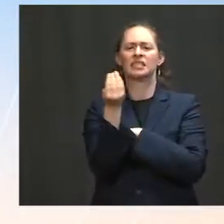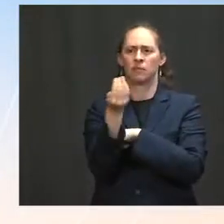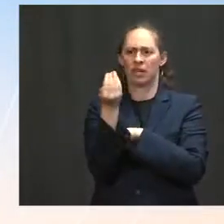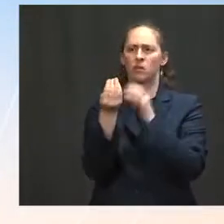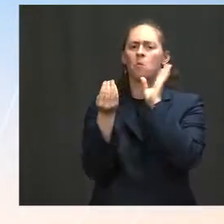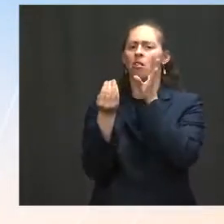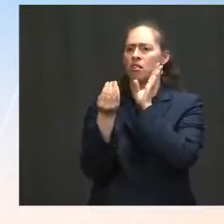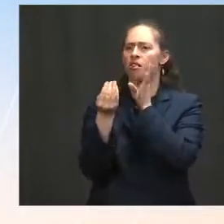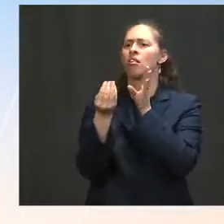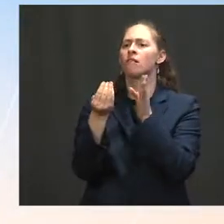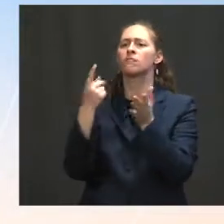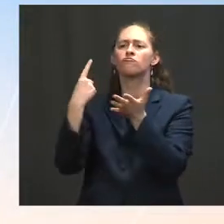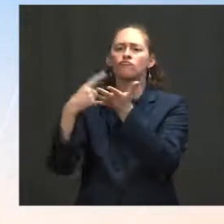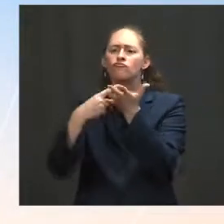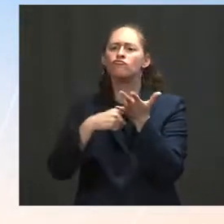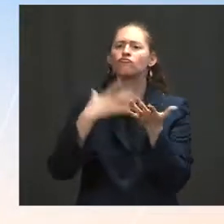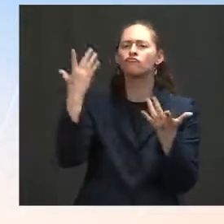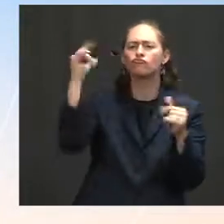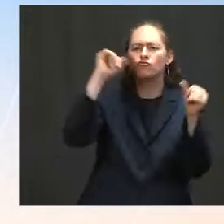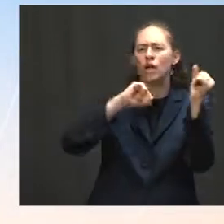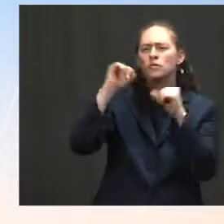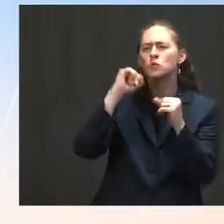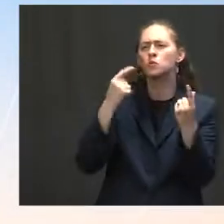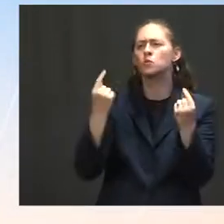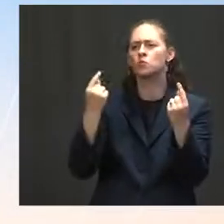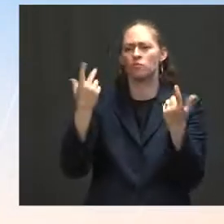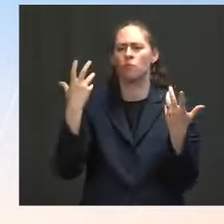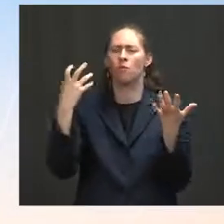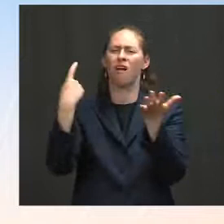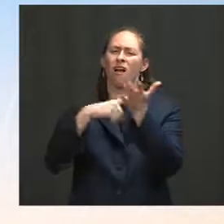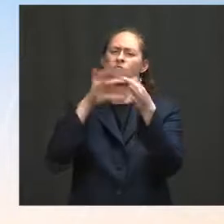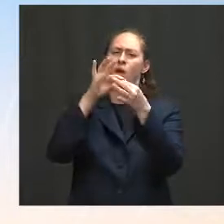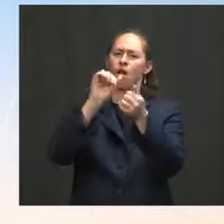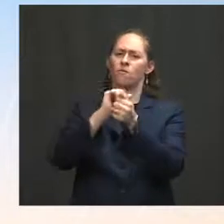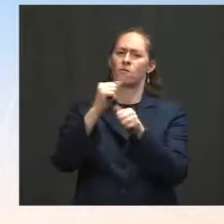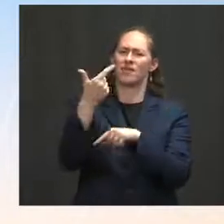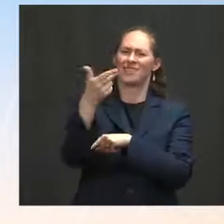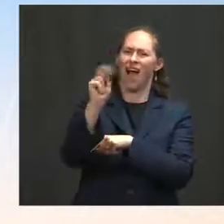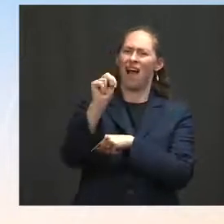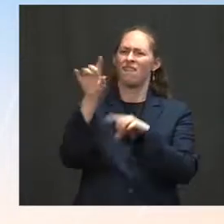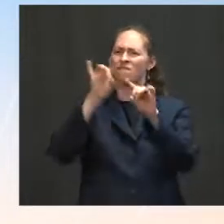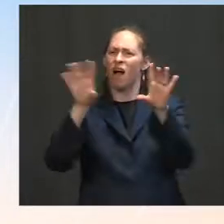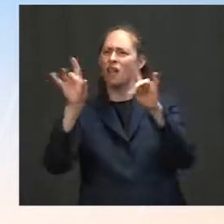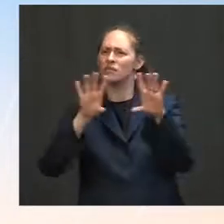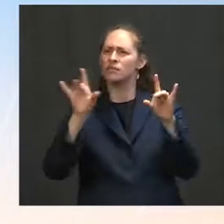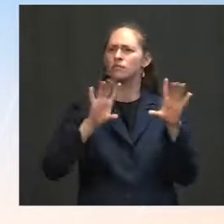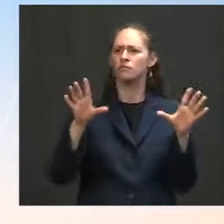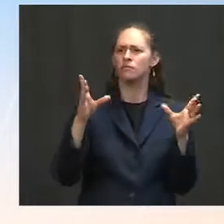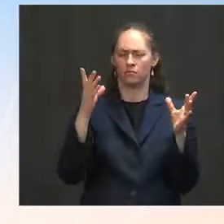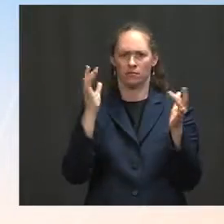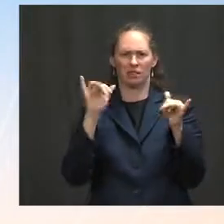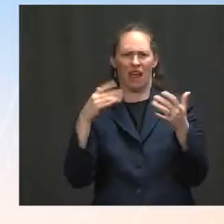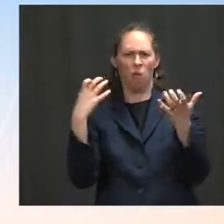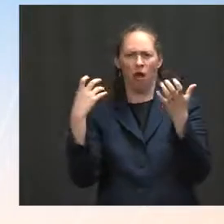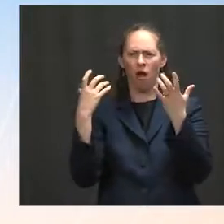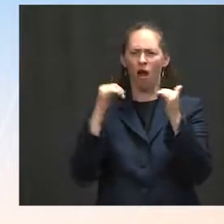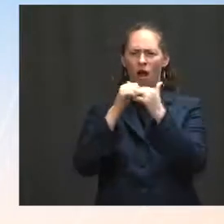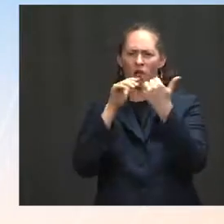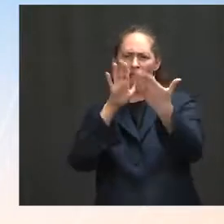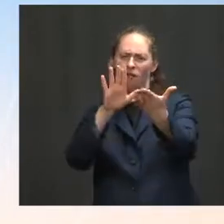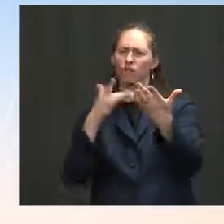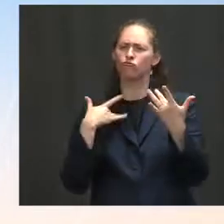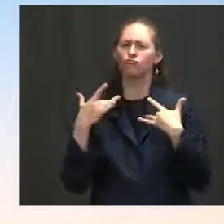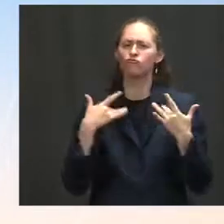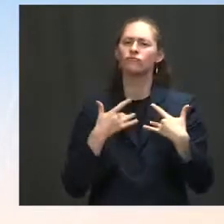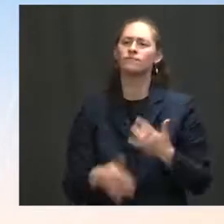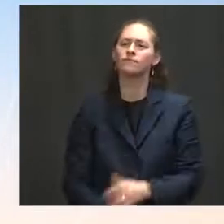strategy to reduce gun crimes and other violent crimes. And that's here at the White House. On Tuesday, the President will deliver remarks